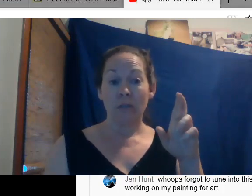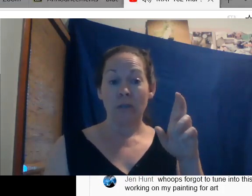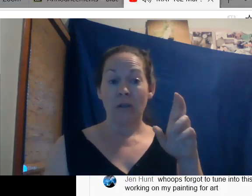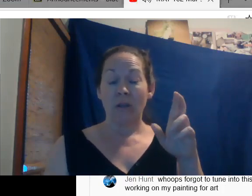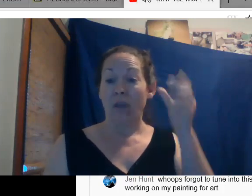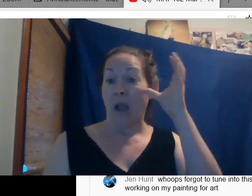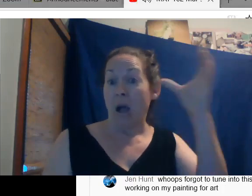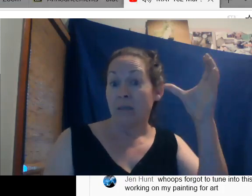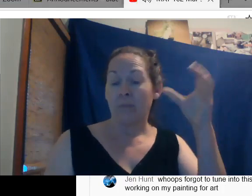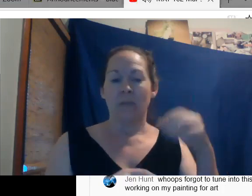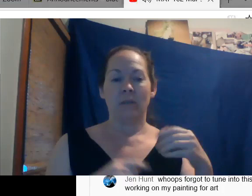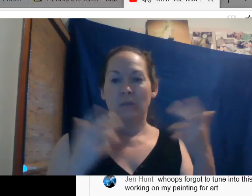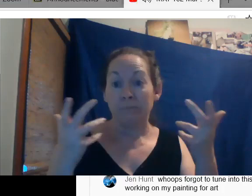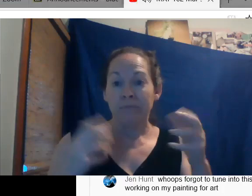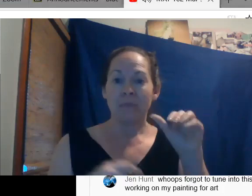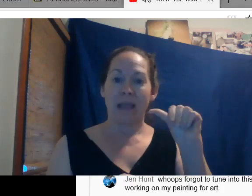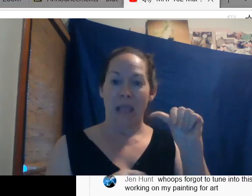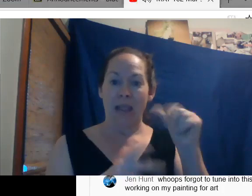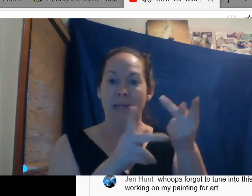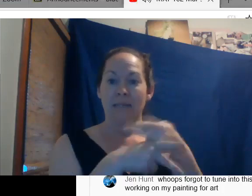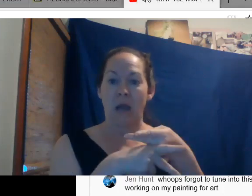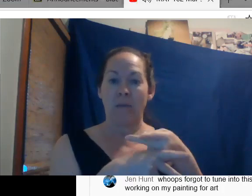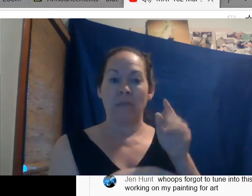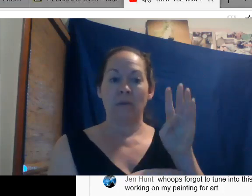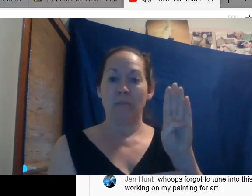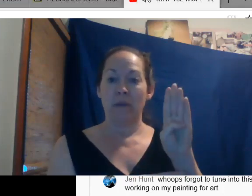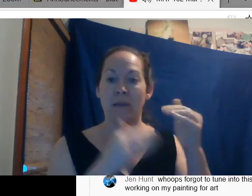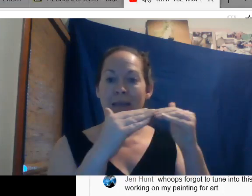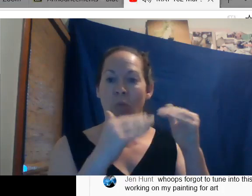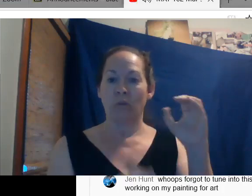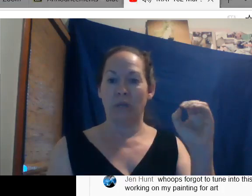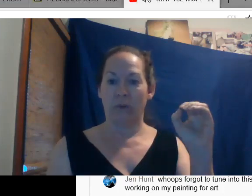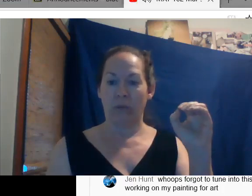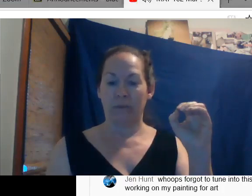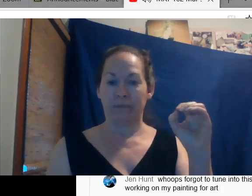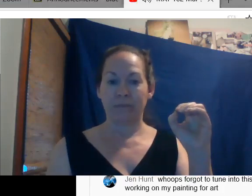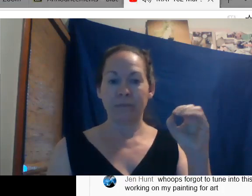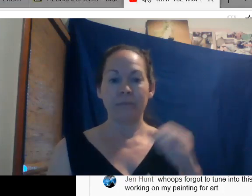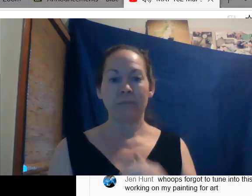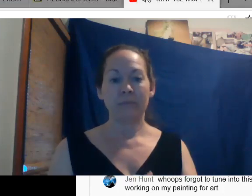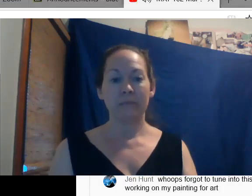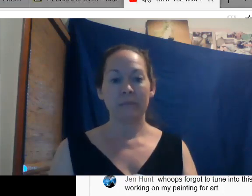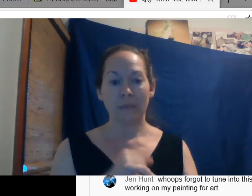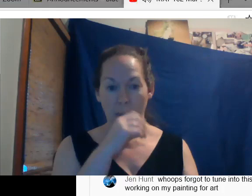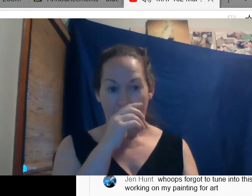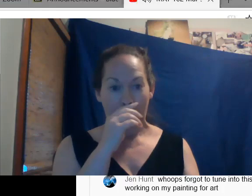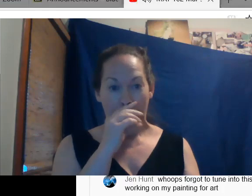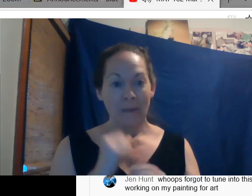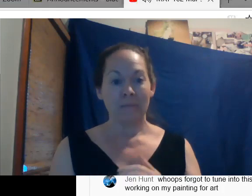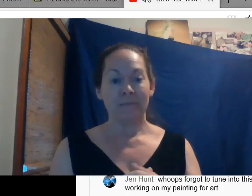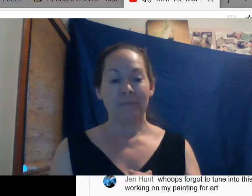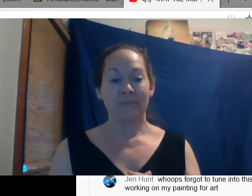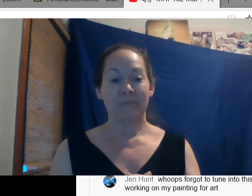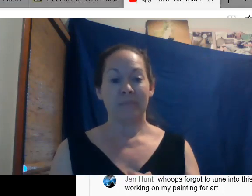idea that A times B equals 0. So if this is my A and this is my B, well, that equals